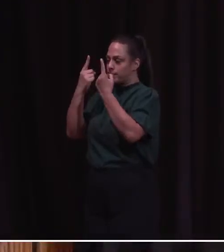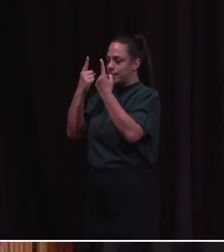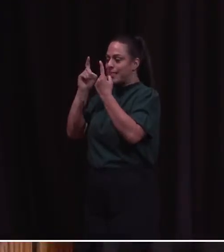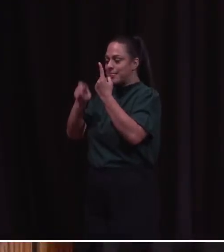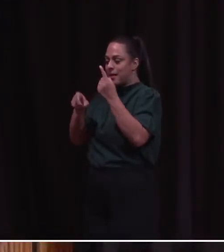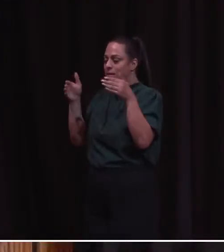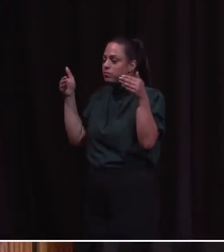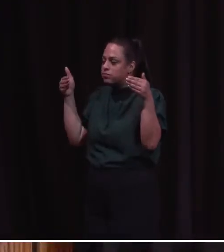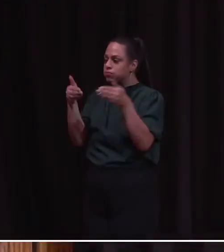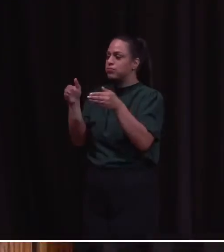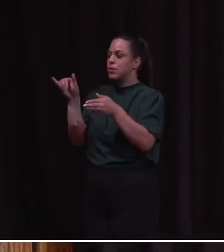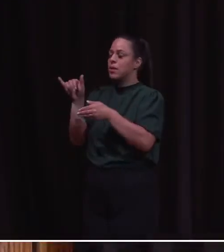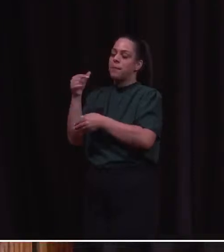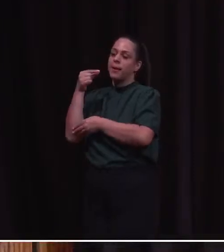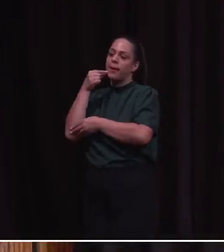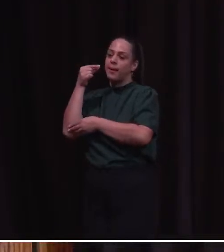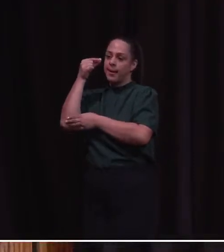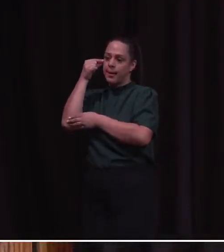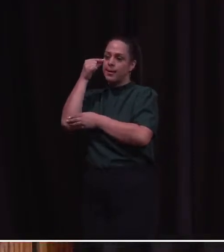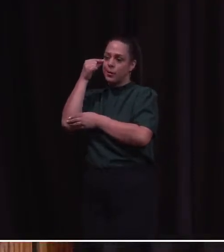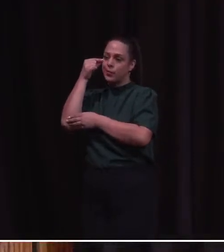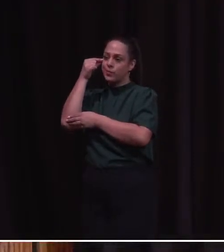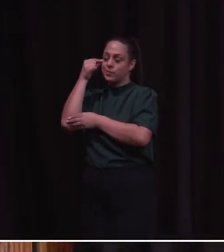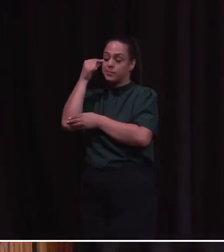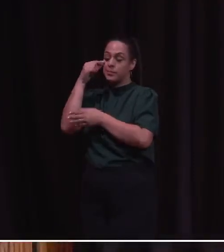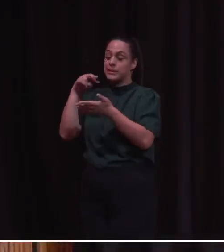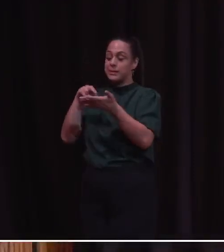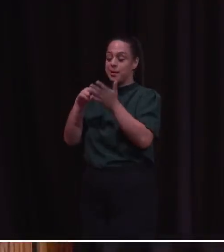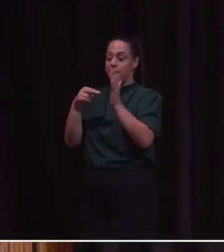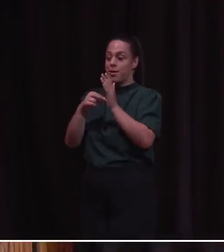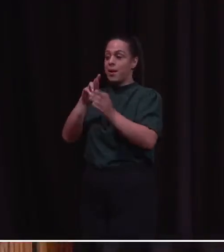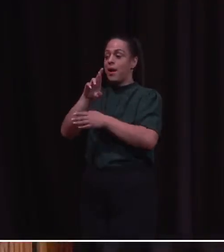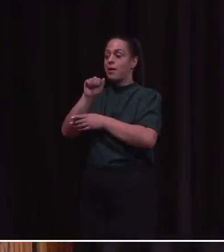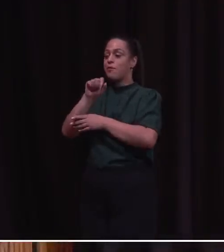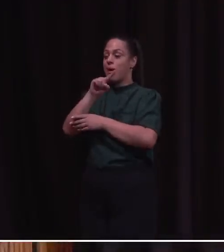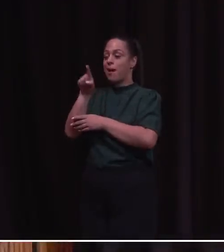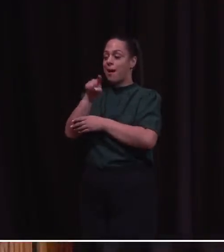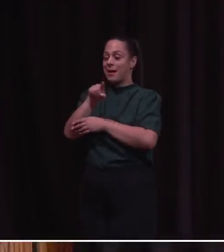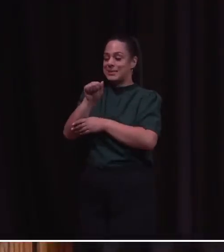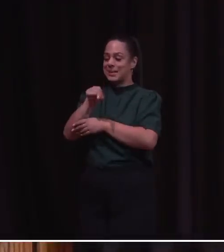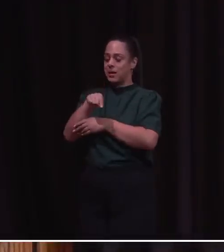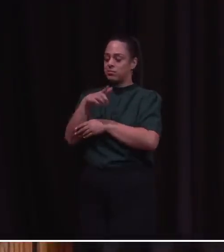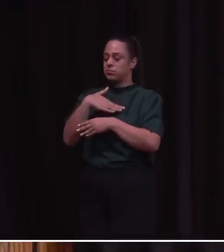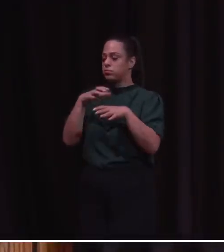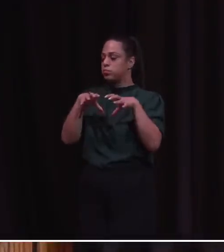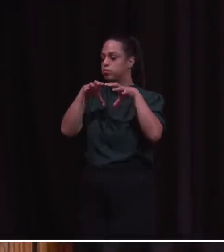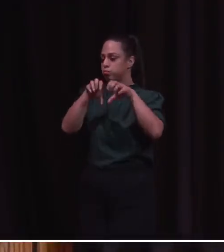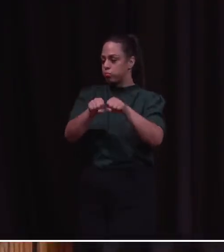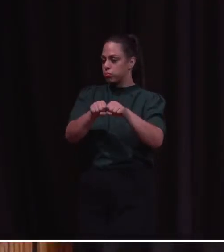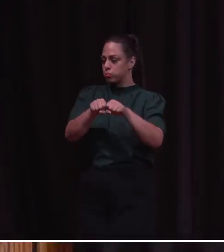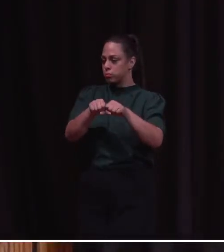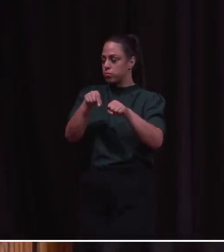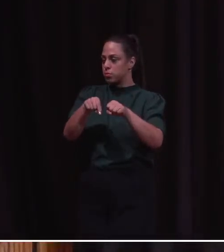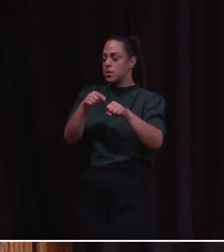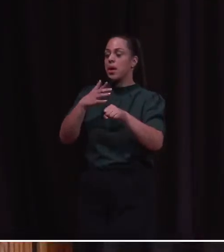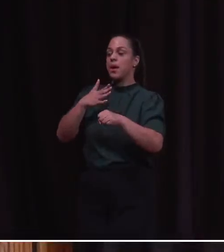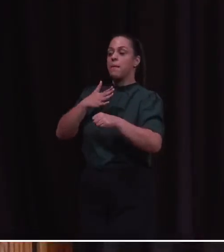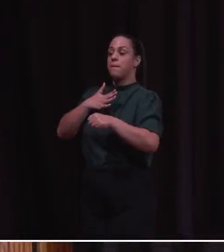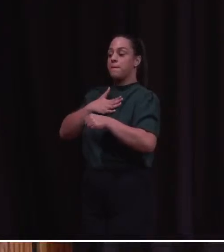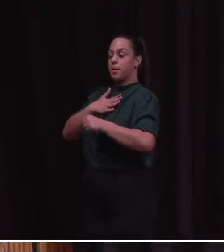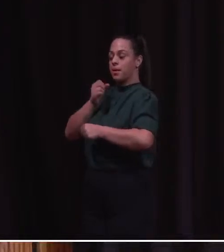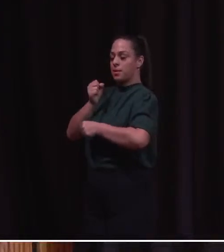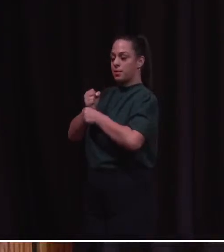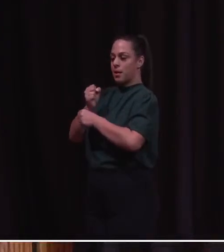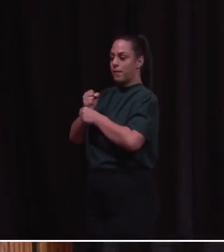Thus, race is a colonial category, and in my own work, which I will subsequently talk about, I show